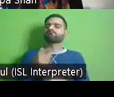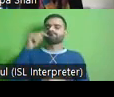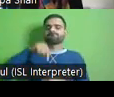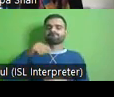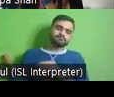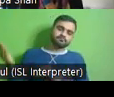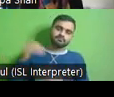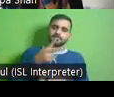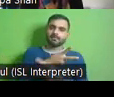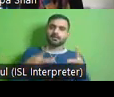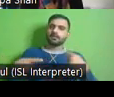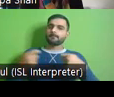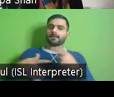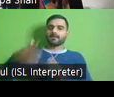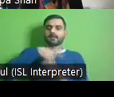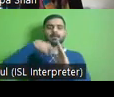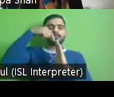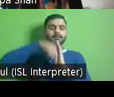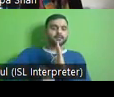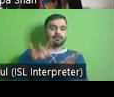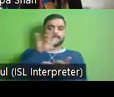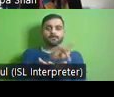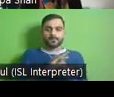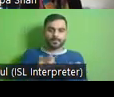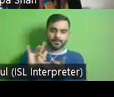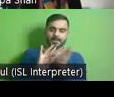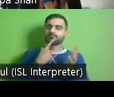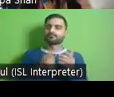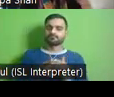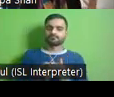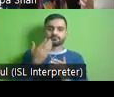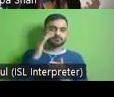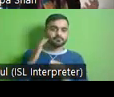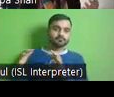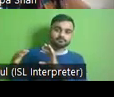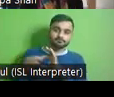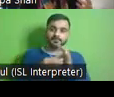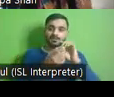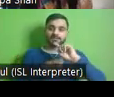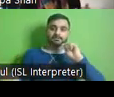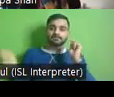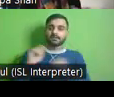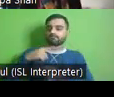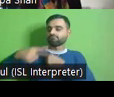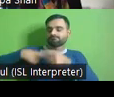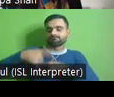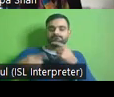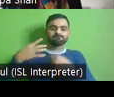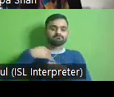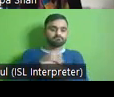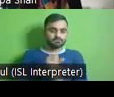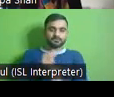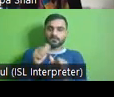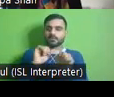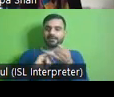from this kind of deep immersion, and also from seeing changes over generations, as my